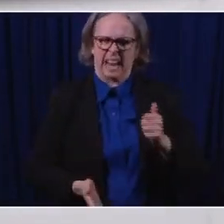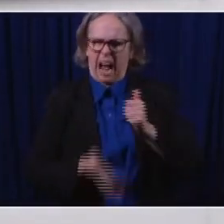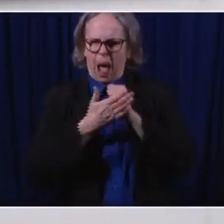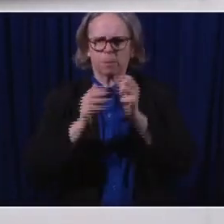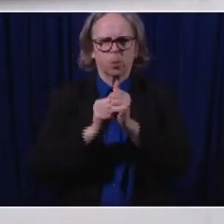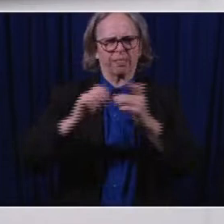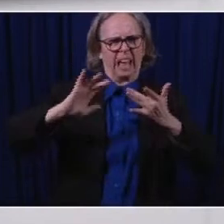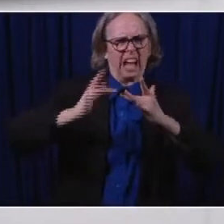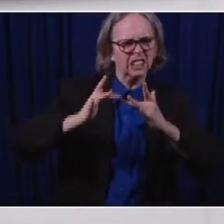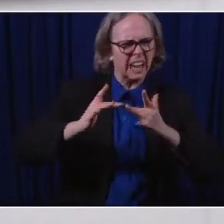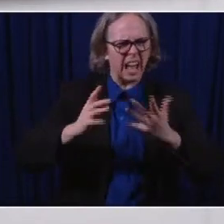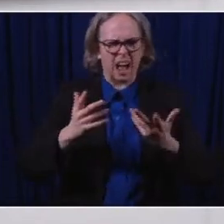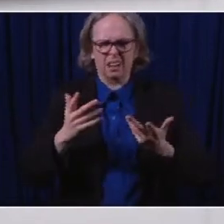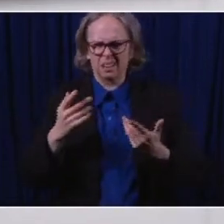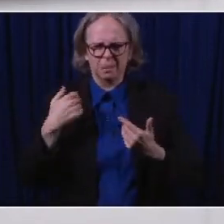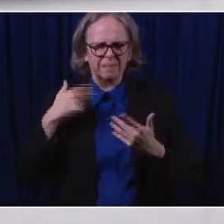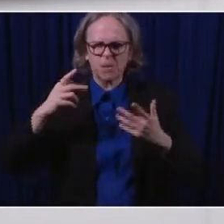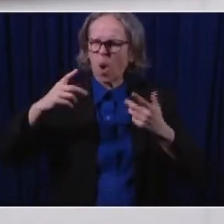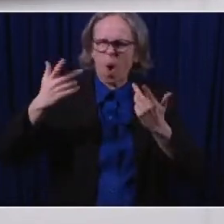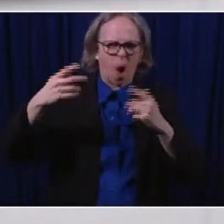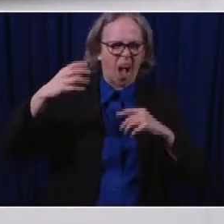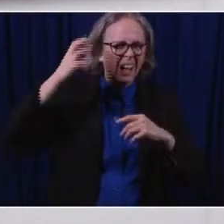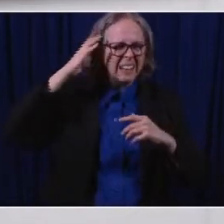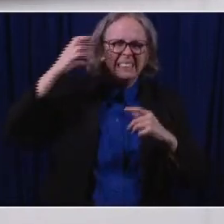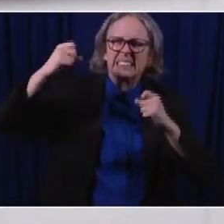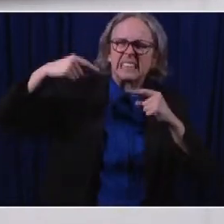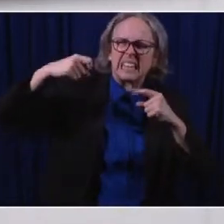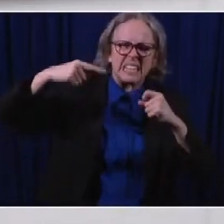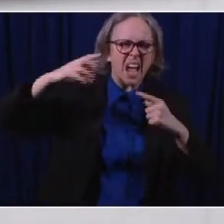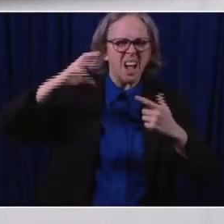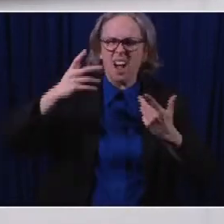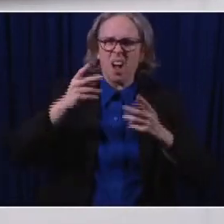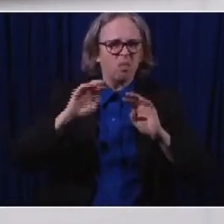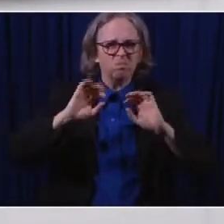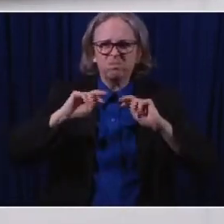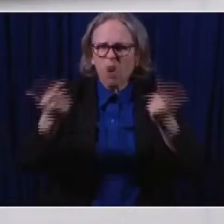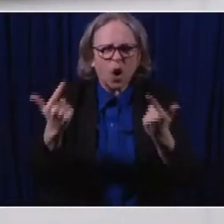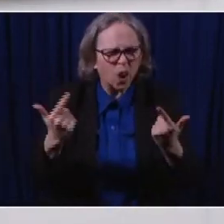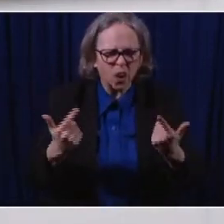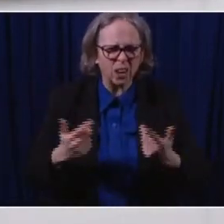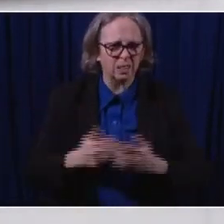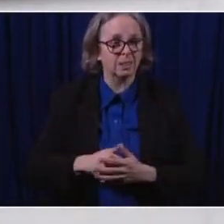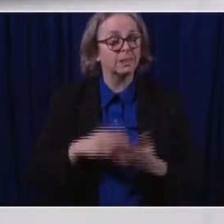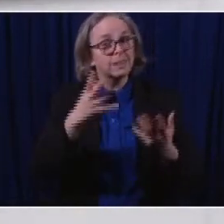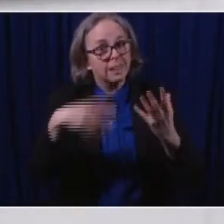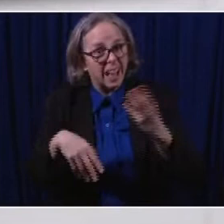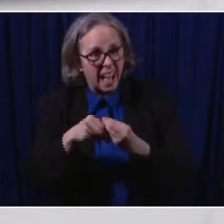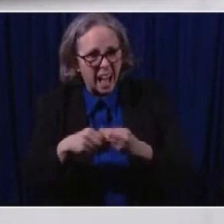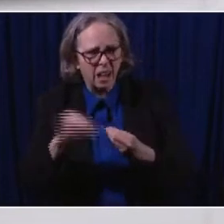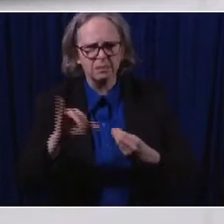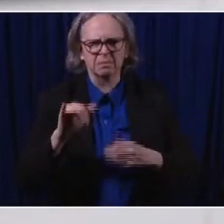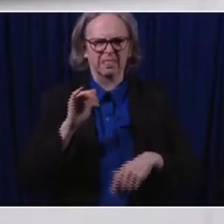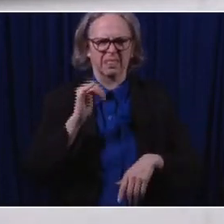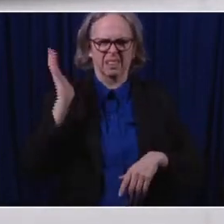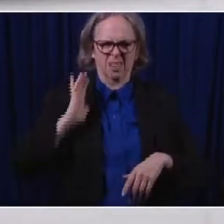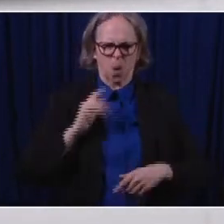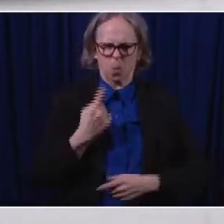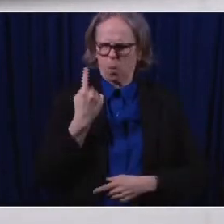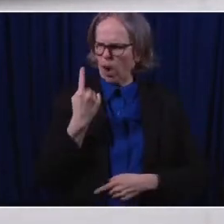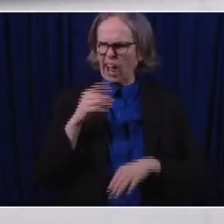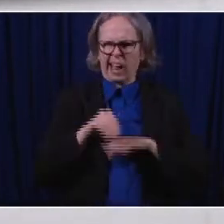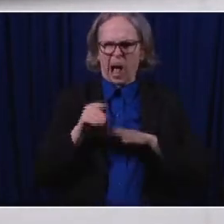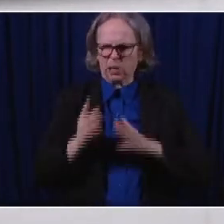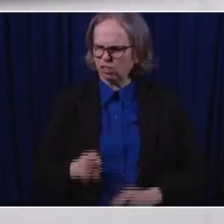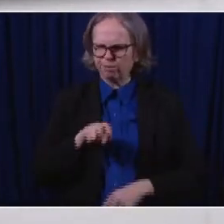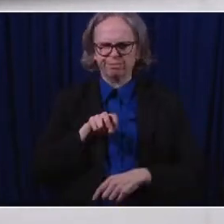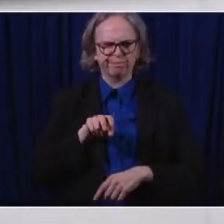County for internet, and the fact at the time they only had 1 counselor. Now they have 2, but it's